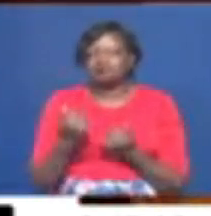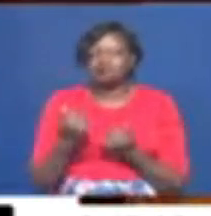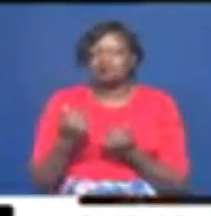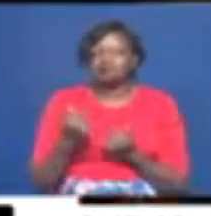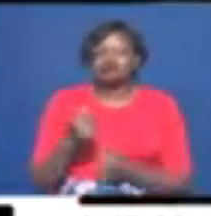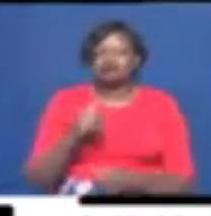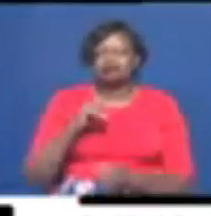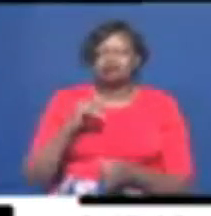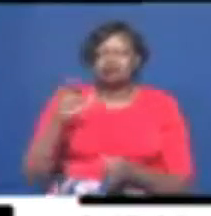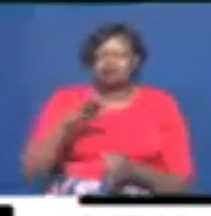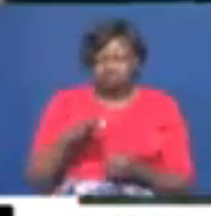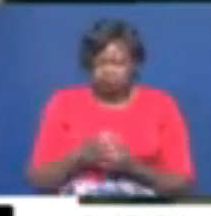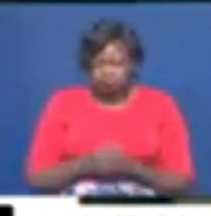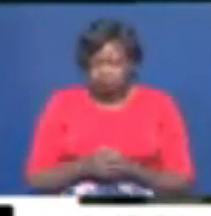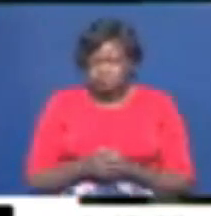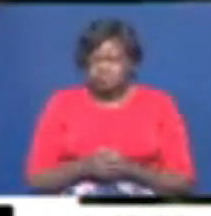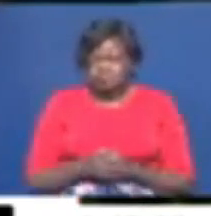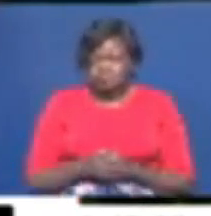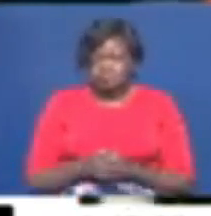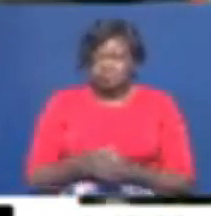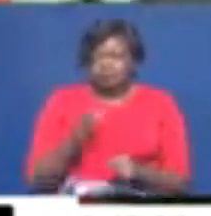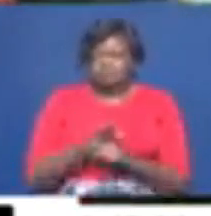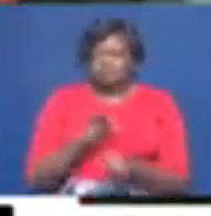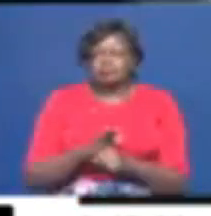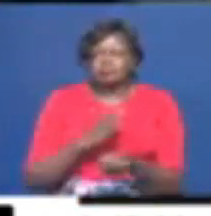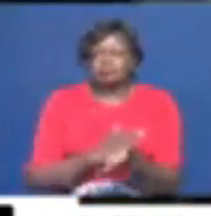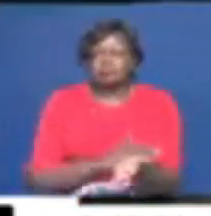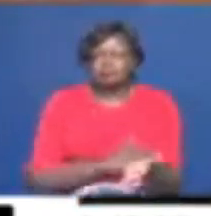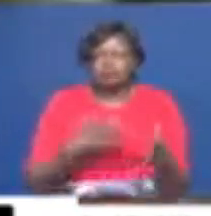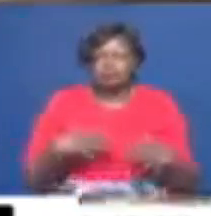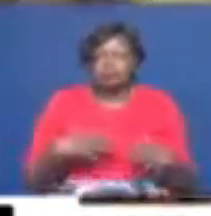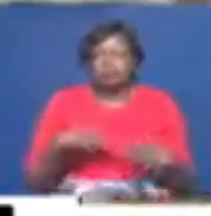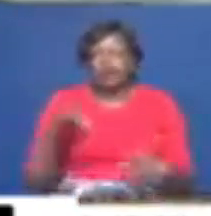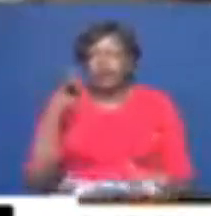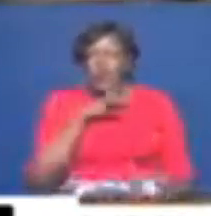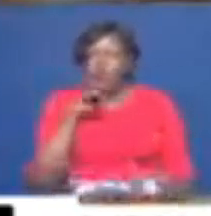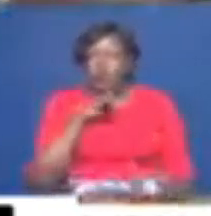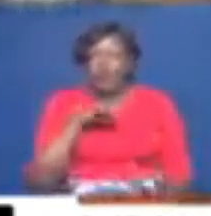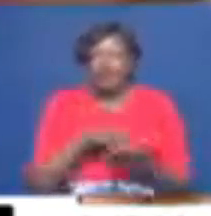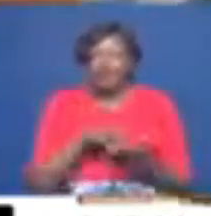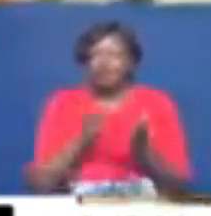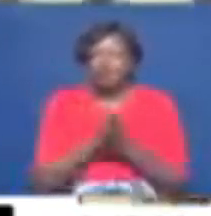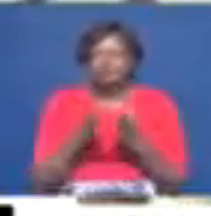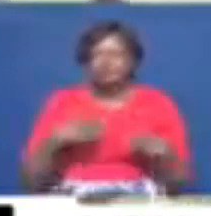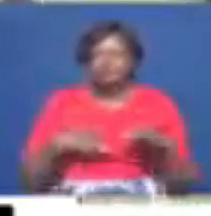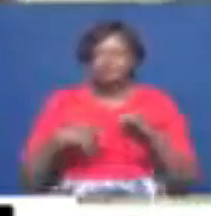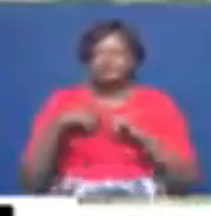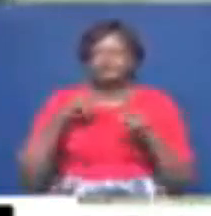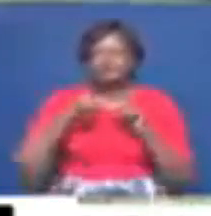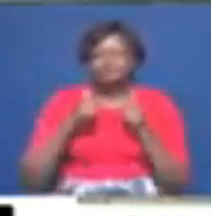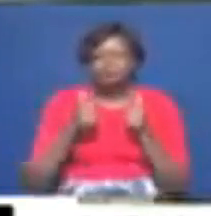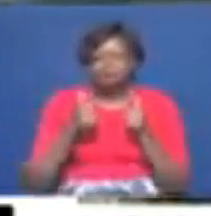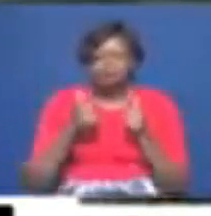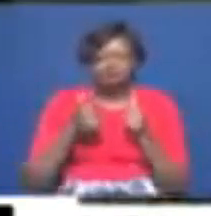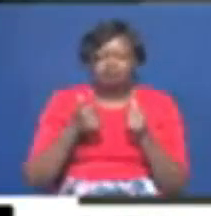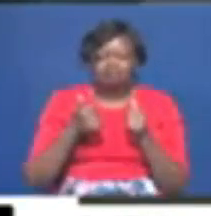seaport and second largest city. Many of the injured are said to be in critical condition, and the number of people killed is expected to rise.